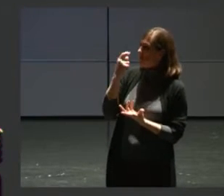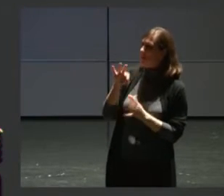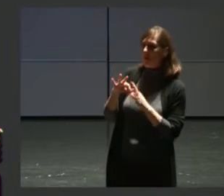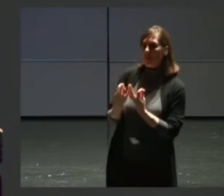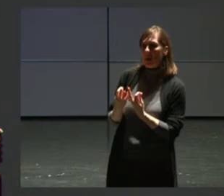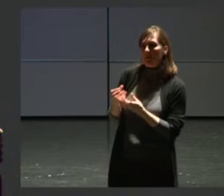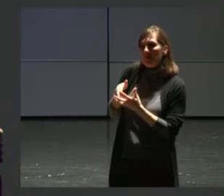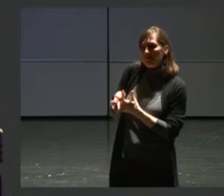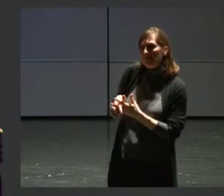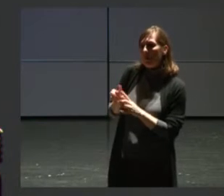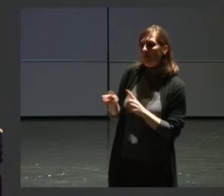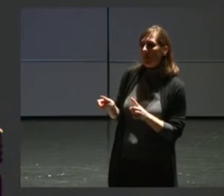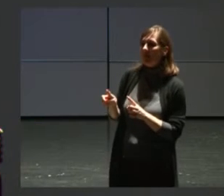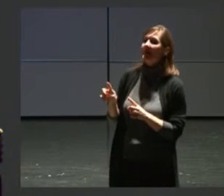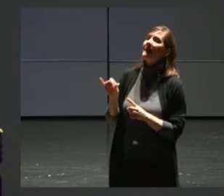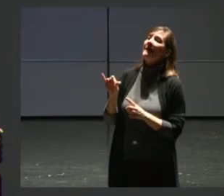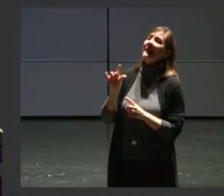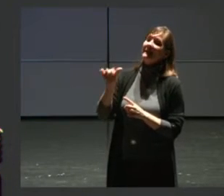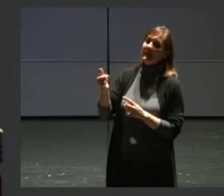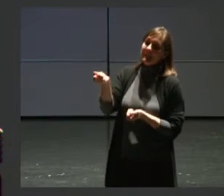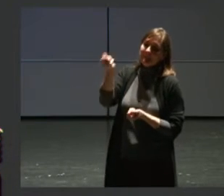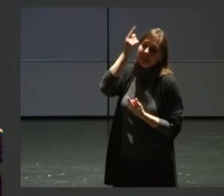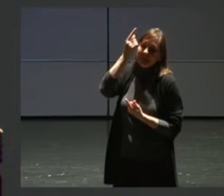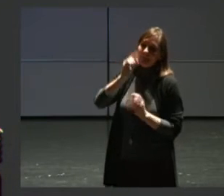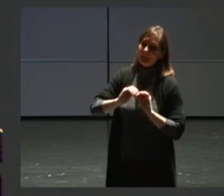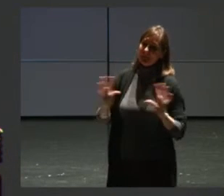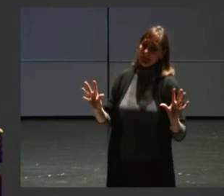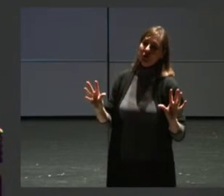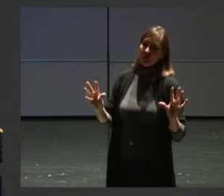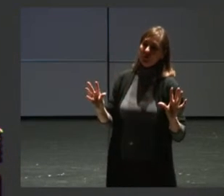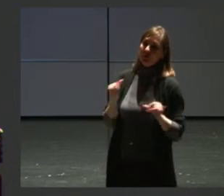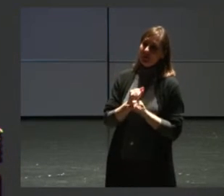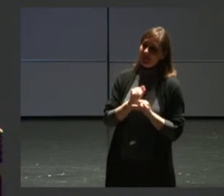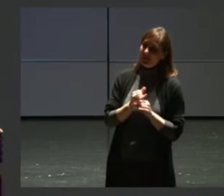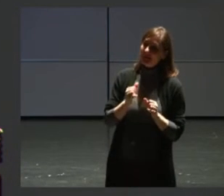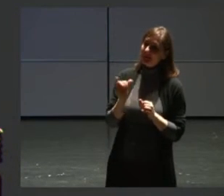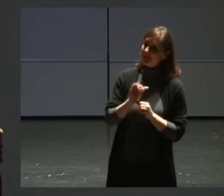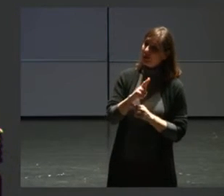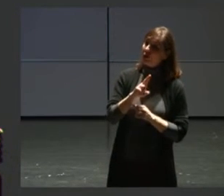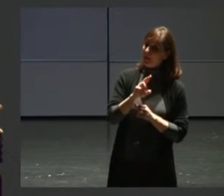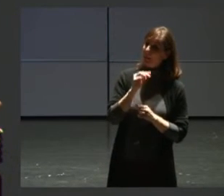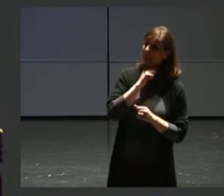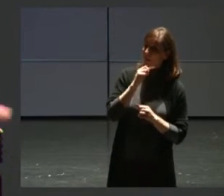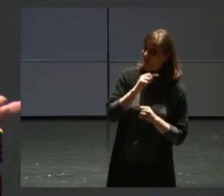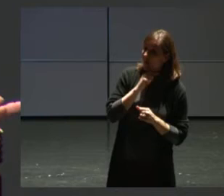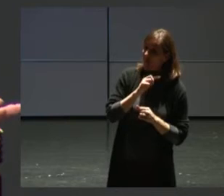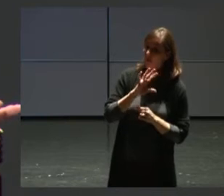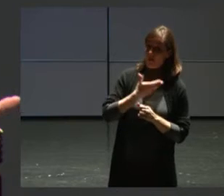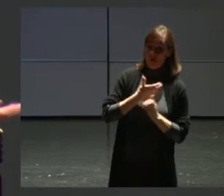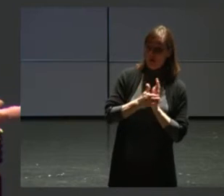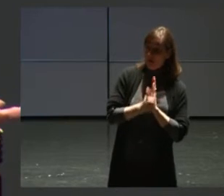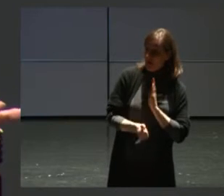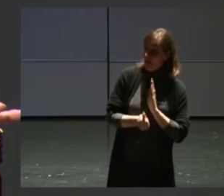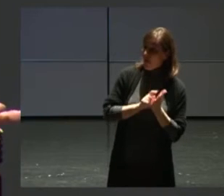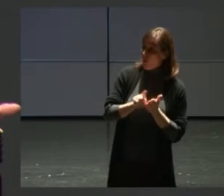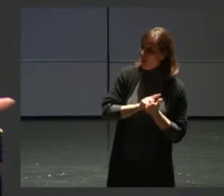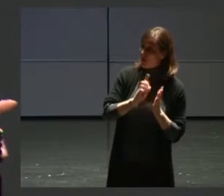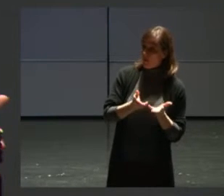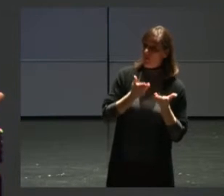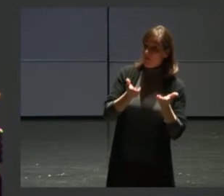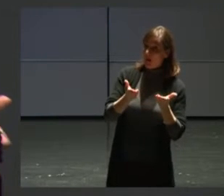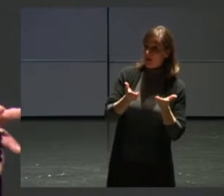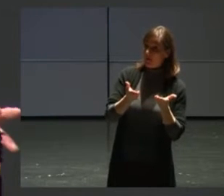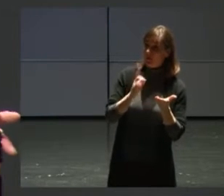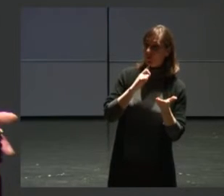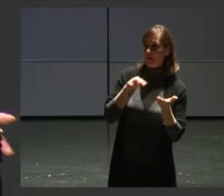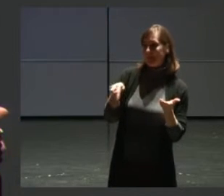she said she wasn't here very long at all when she realized with a campus like UW-Milwaukee and the talent and research that's provided, that